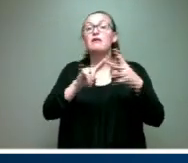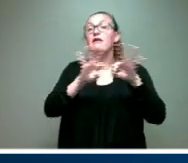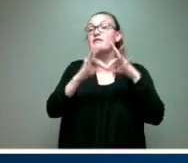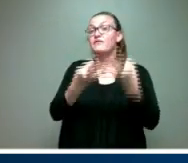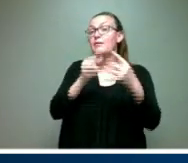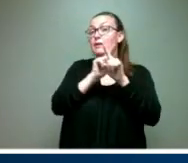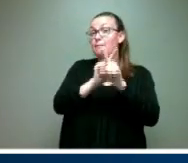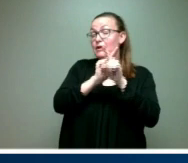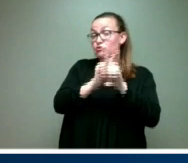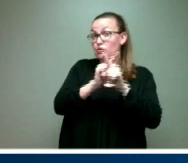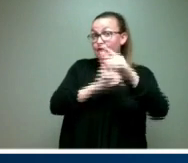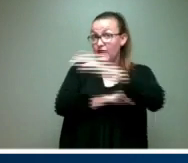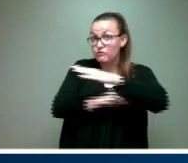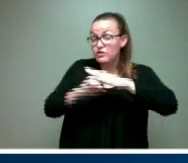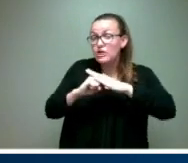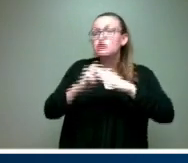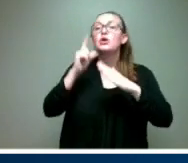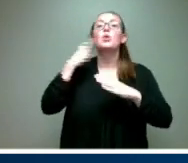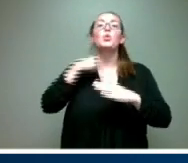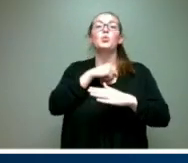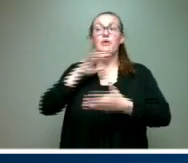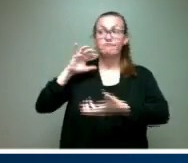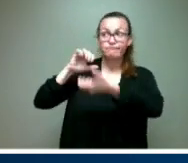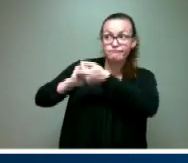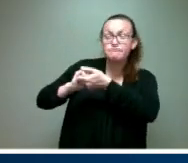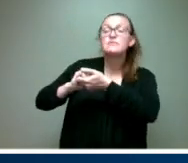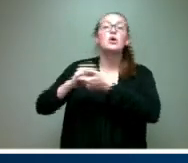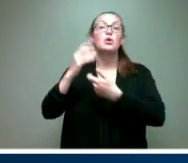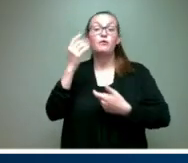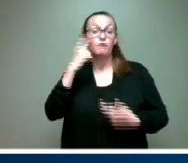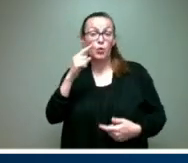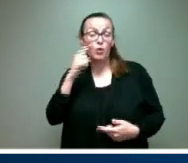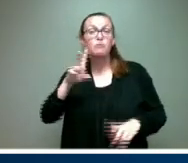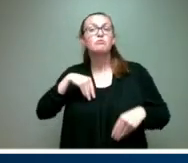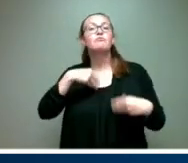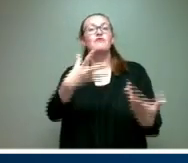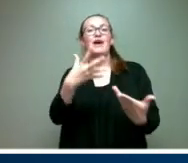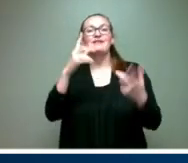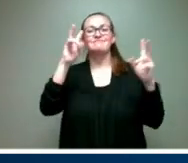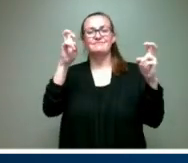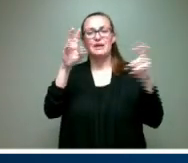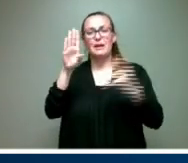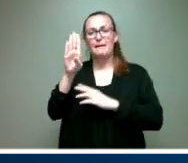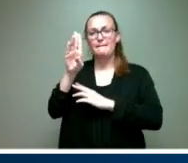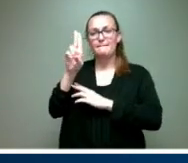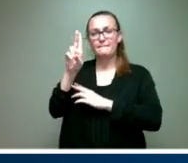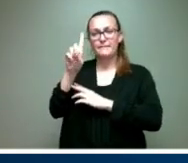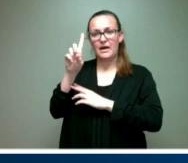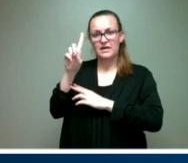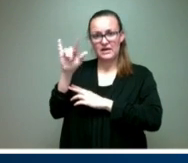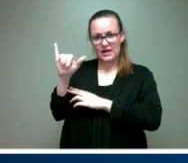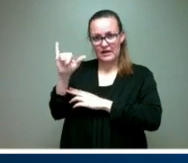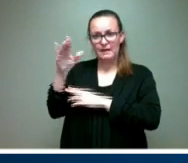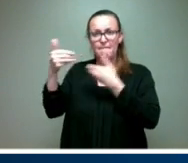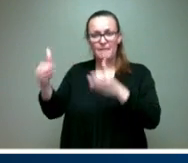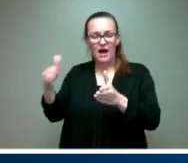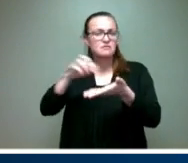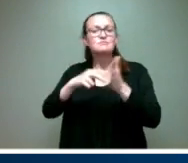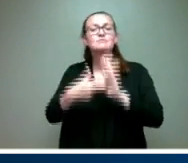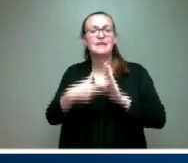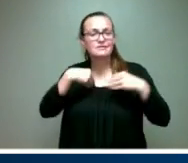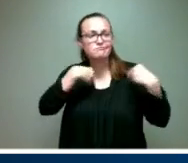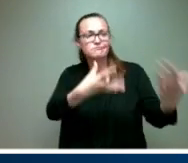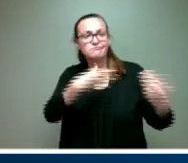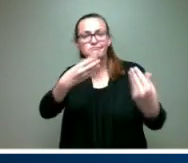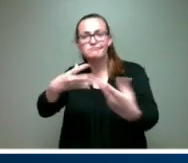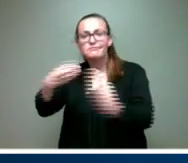box meals for children who need nutrition over the weekends. And these resources traditionally, again,